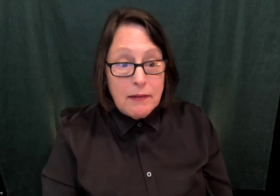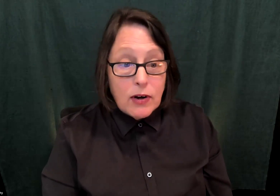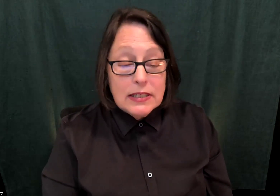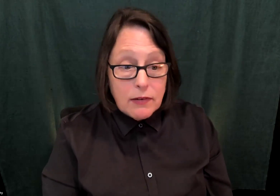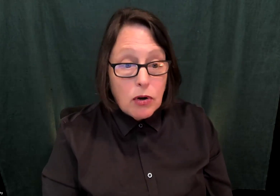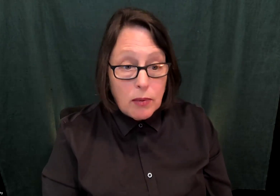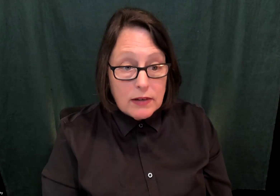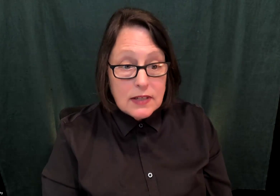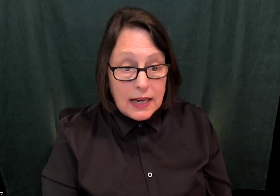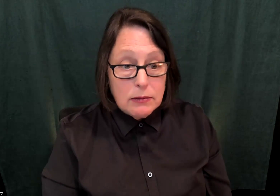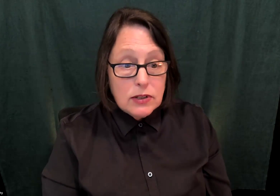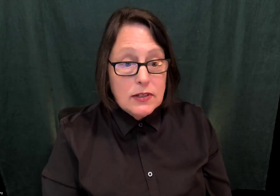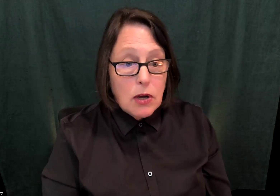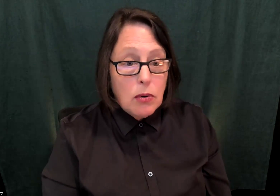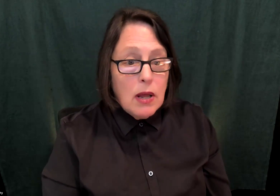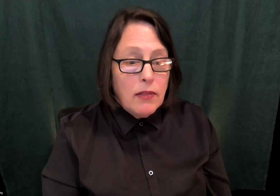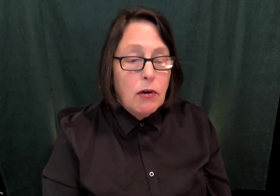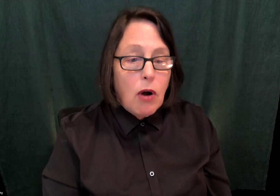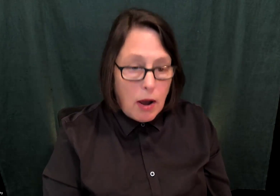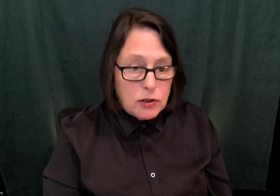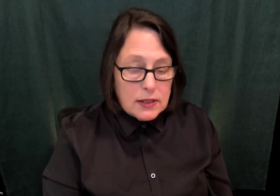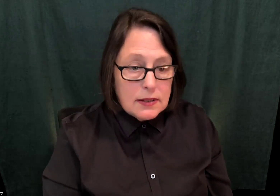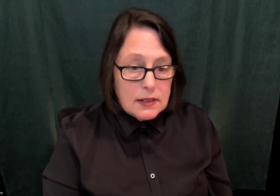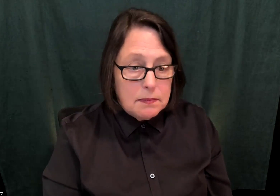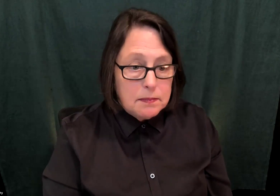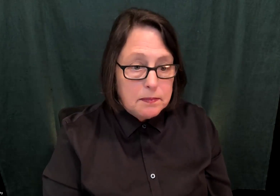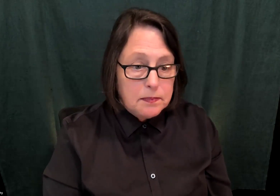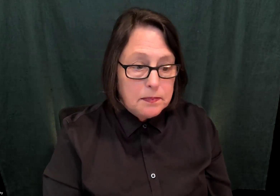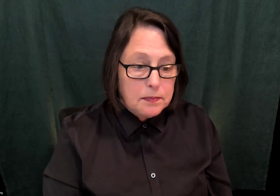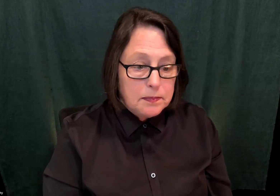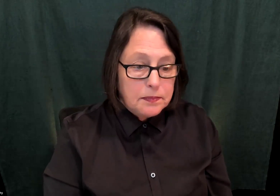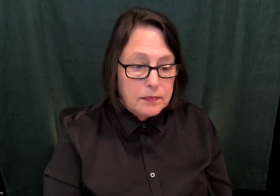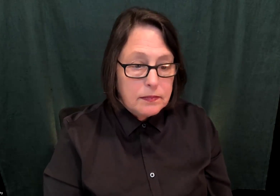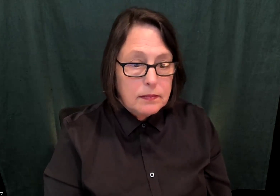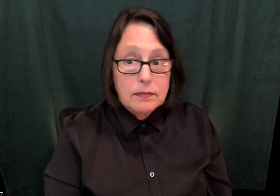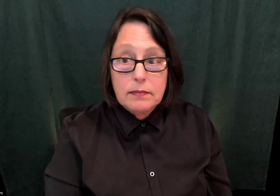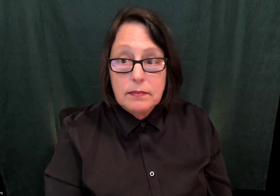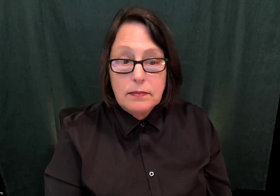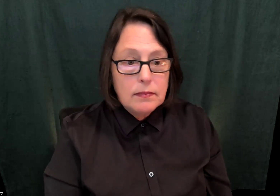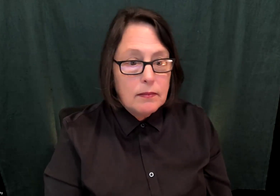it may be very difficult without sign language. And so there are options.